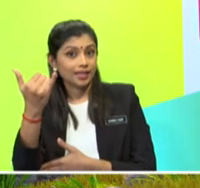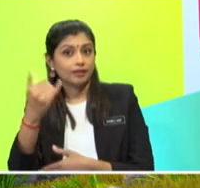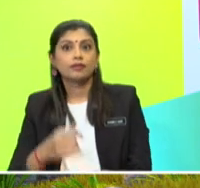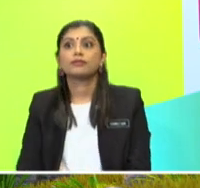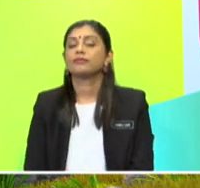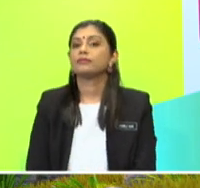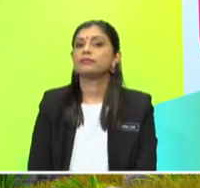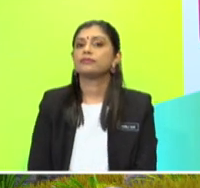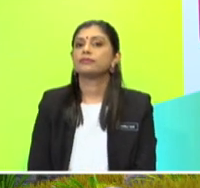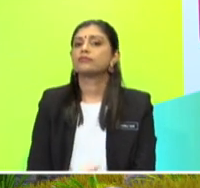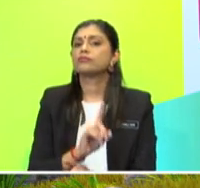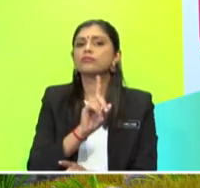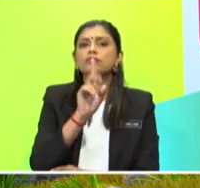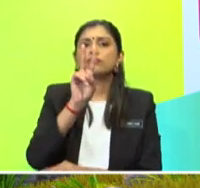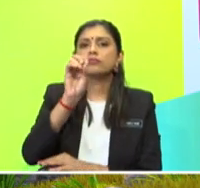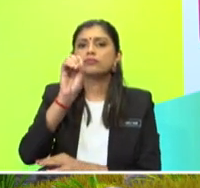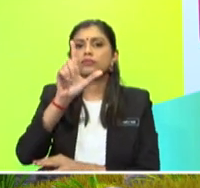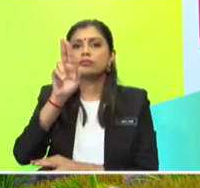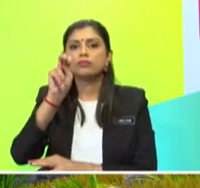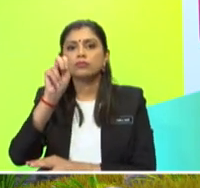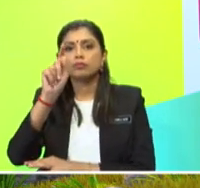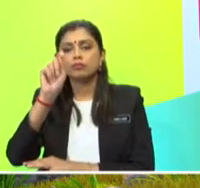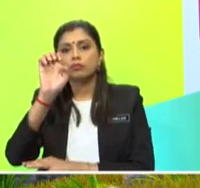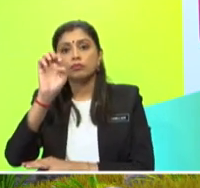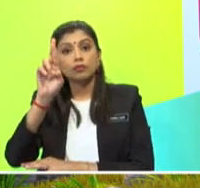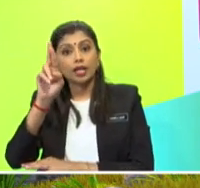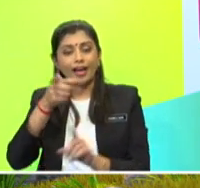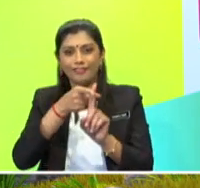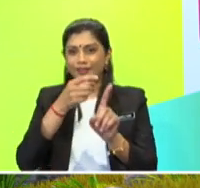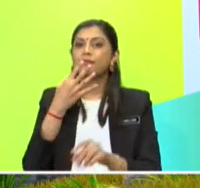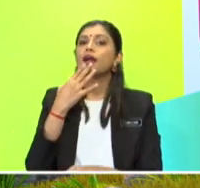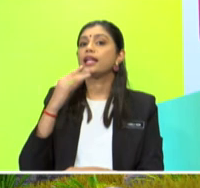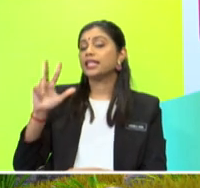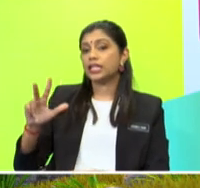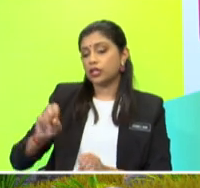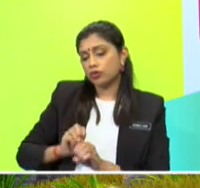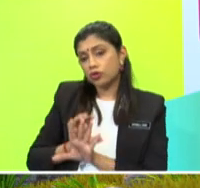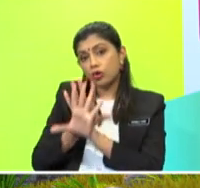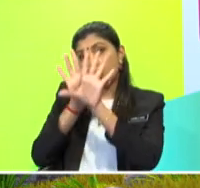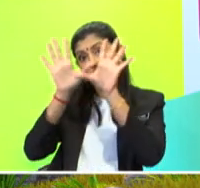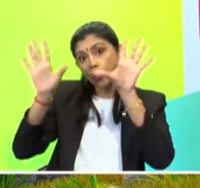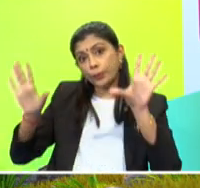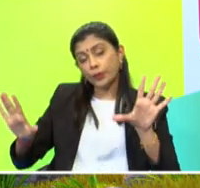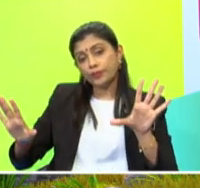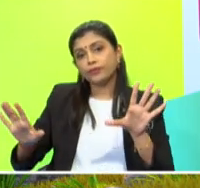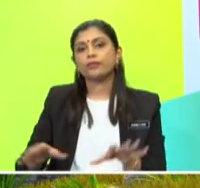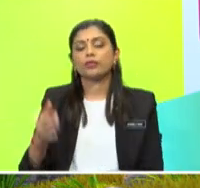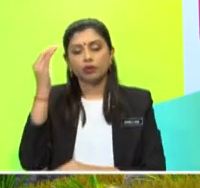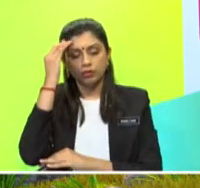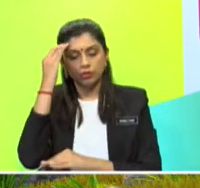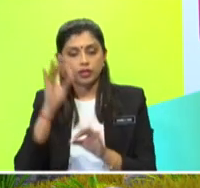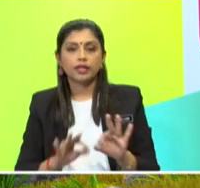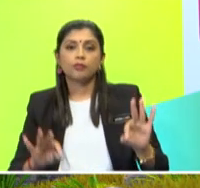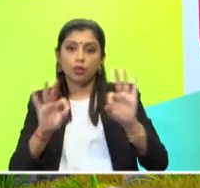volunteer from, Sean? From color 3. Yes. So we are going to grow it. So the answer is know the importance to people's